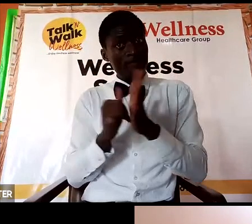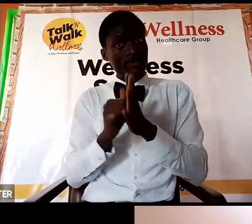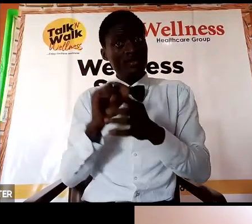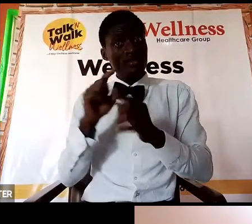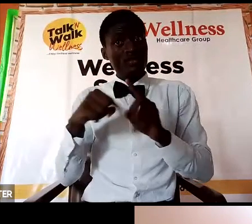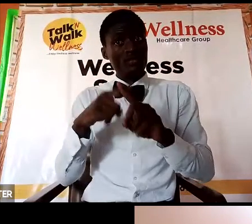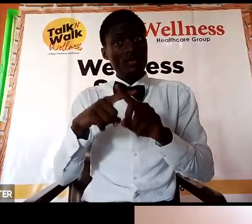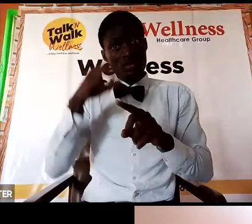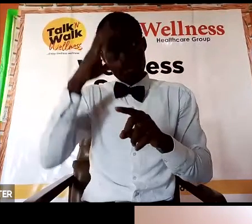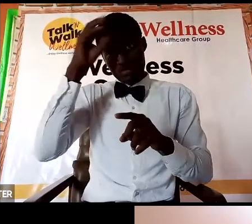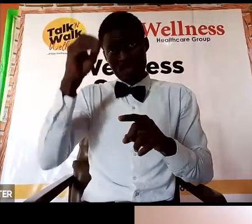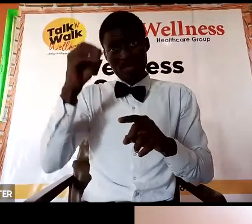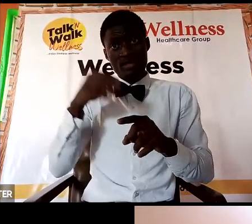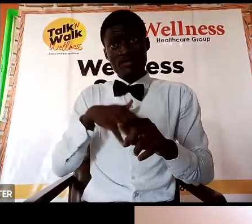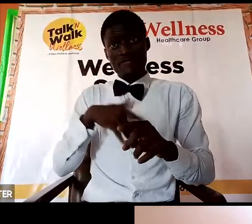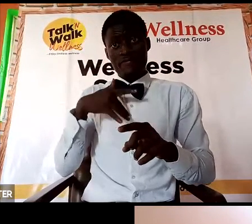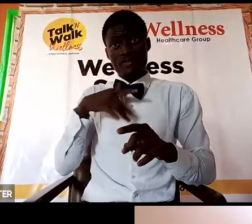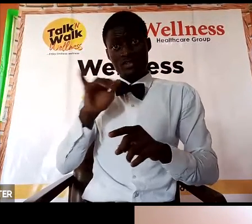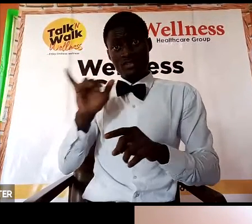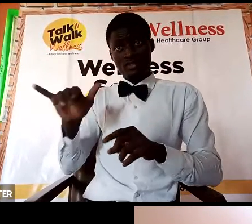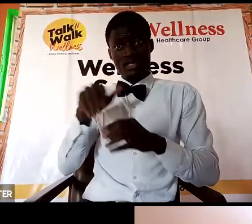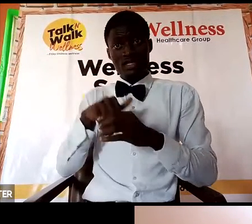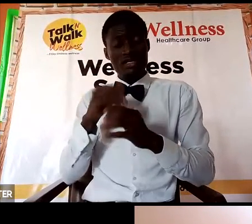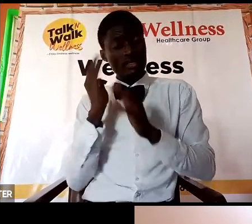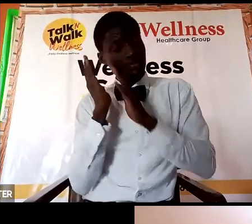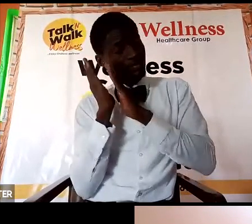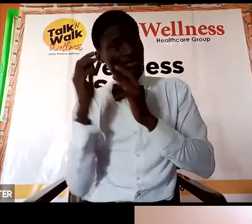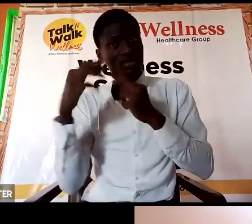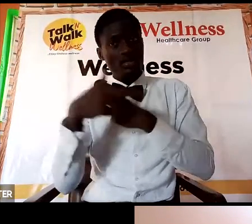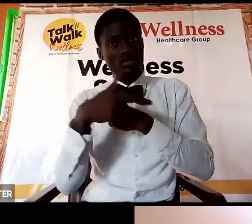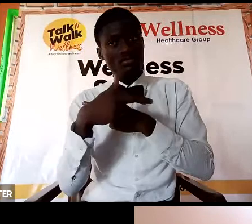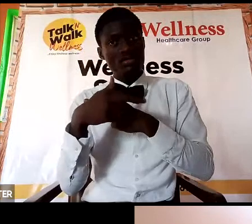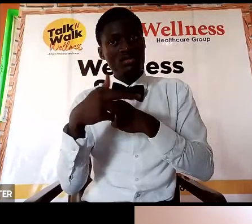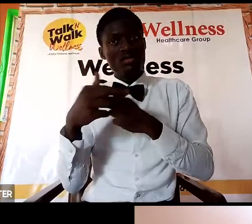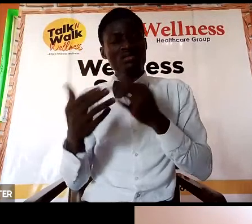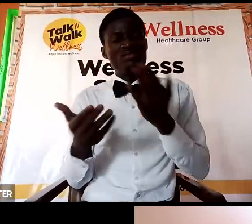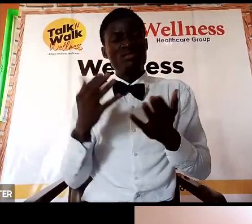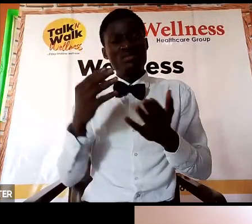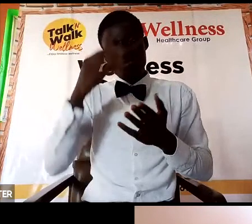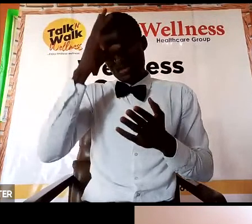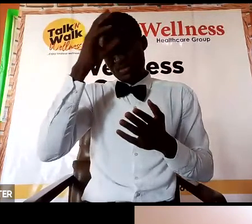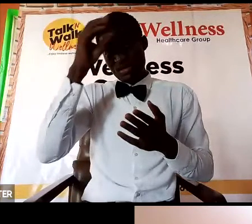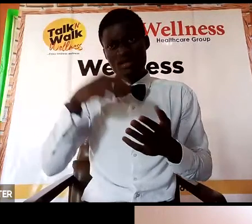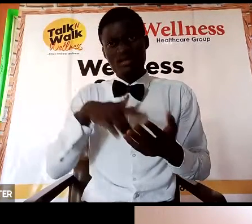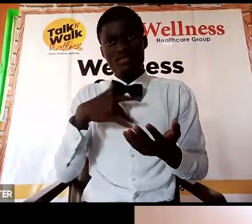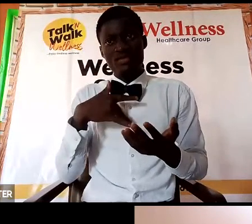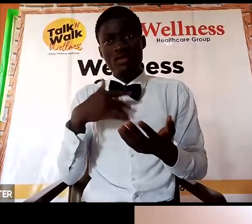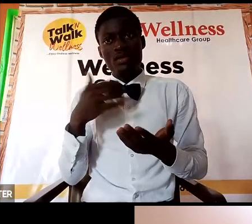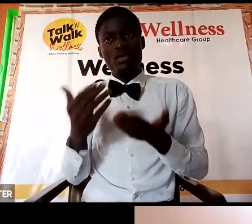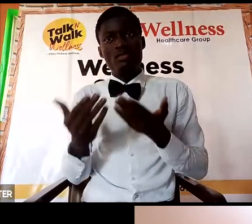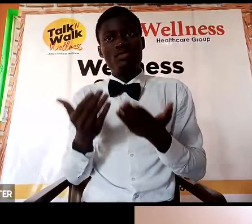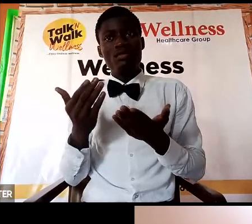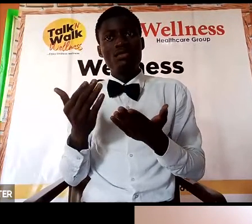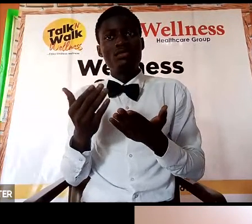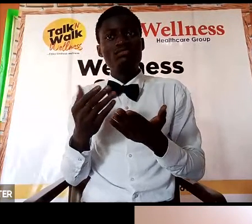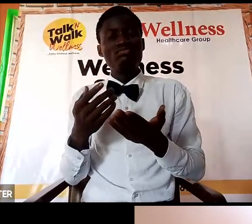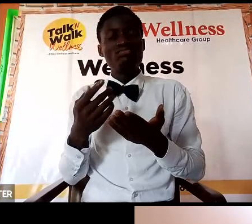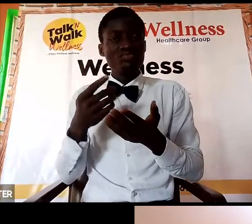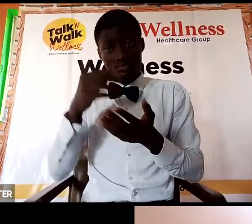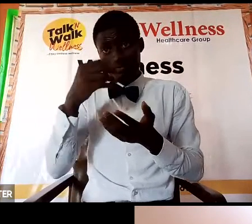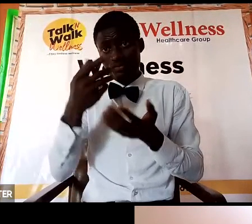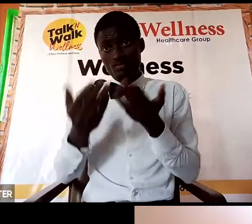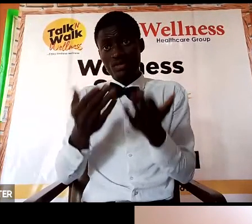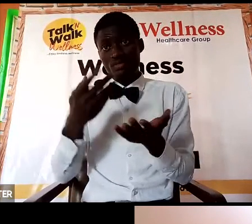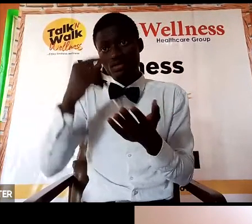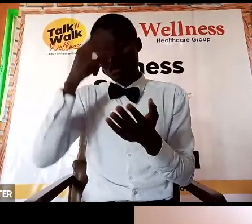actually be obvious in the boardroom. Maybe sex therapists have to see non-performing CEOs as